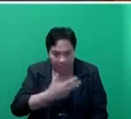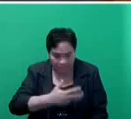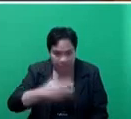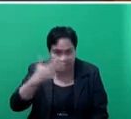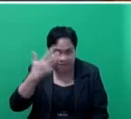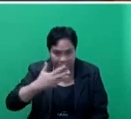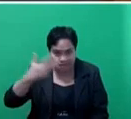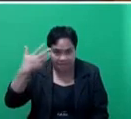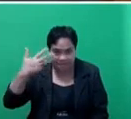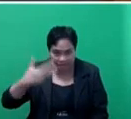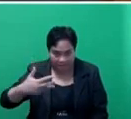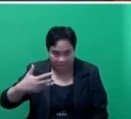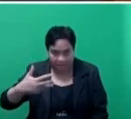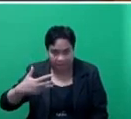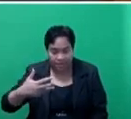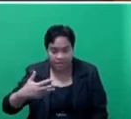1999,